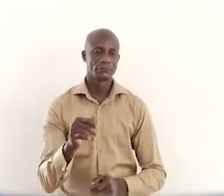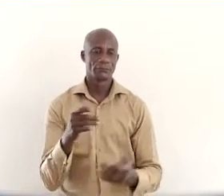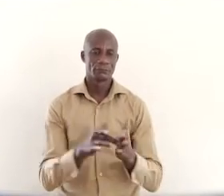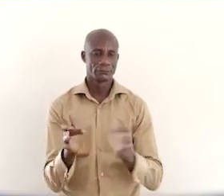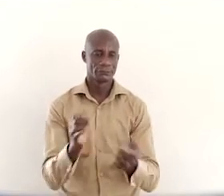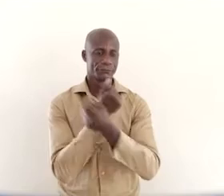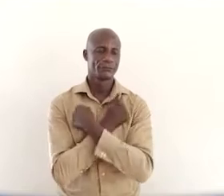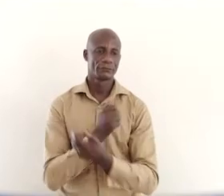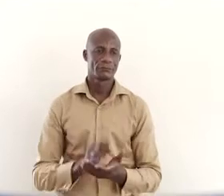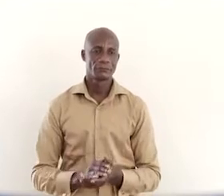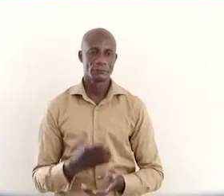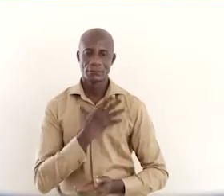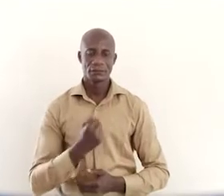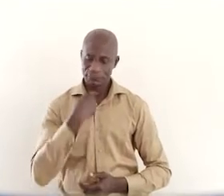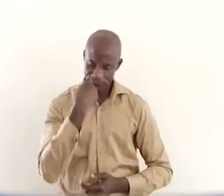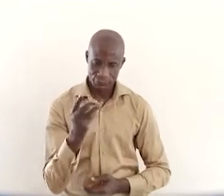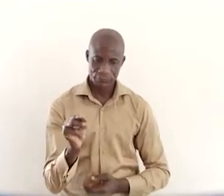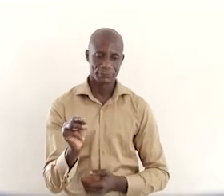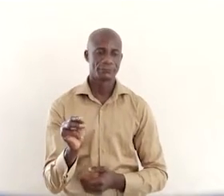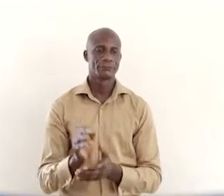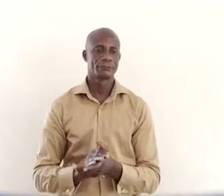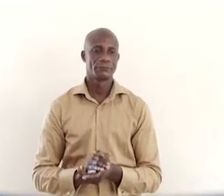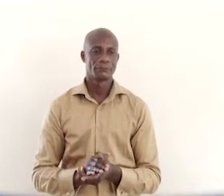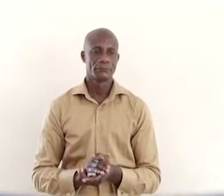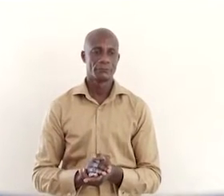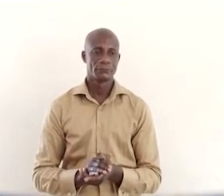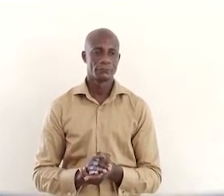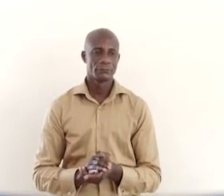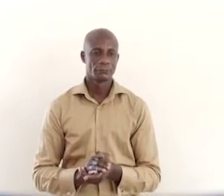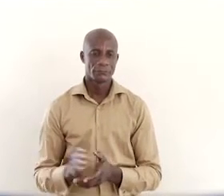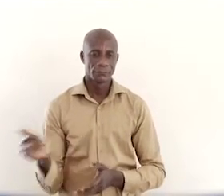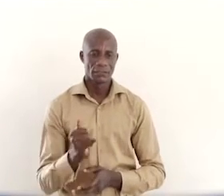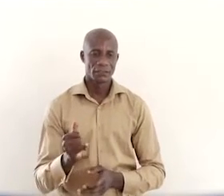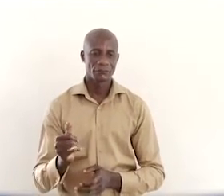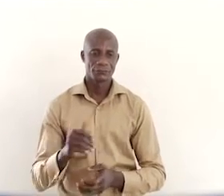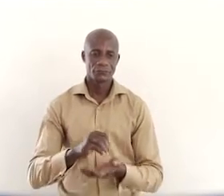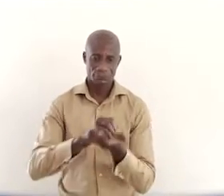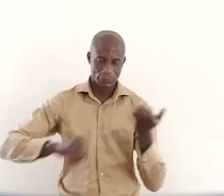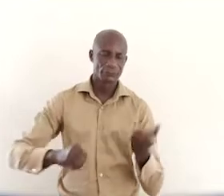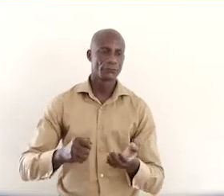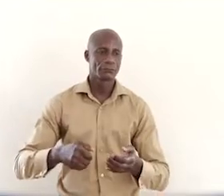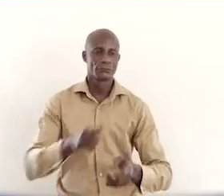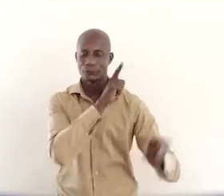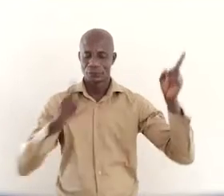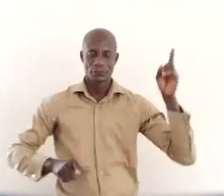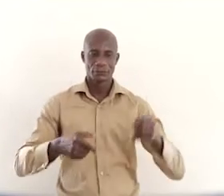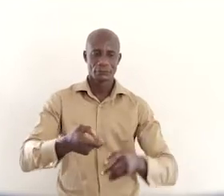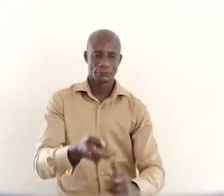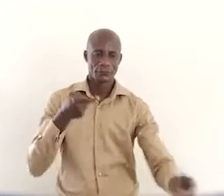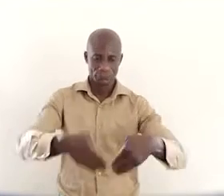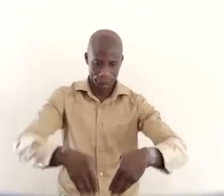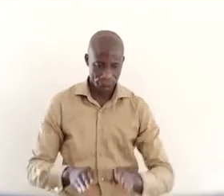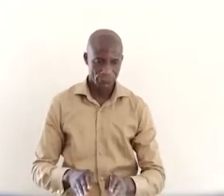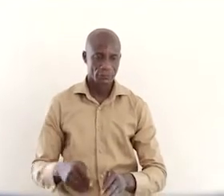whom Jesus loved, and said to them, "They have taken the Lord out of the